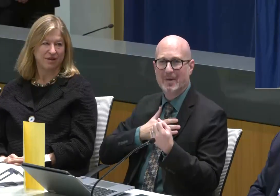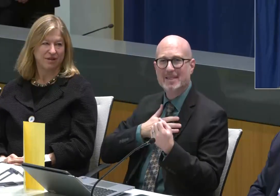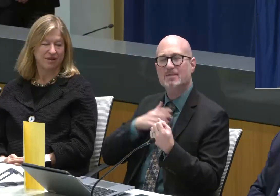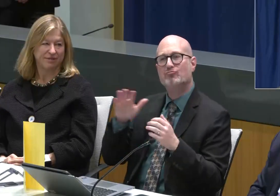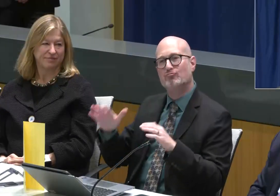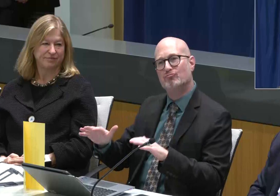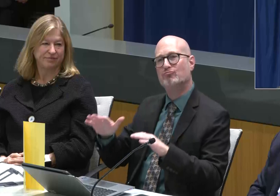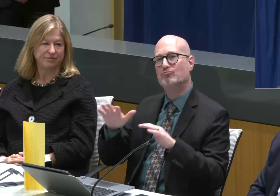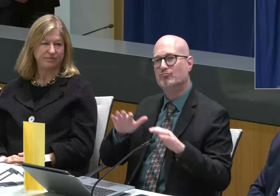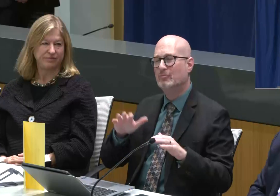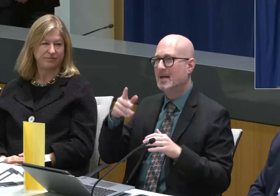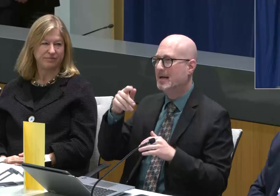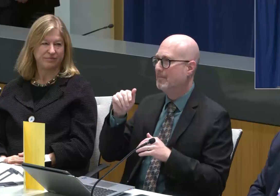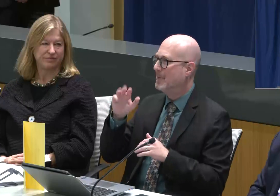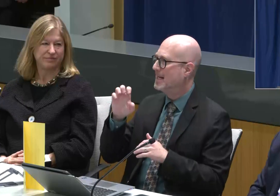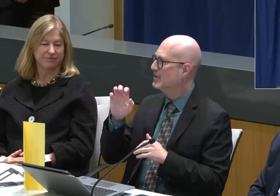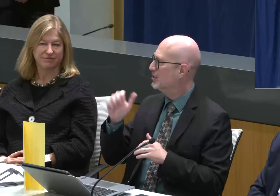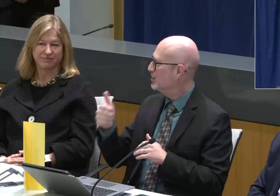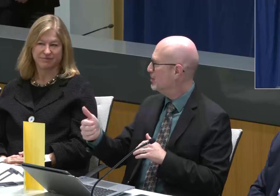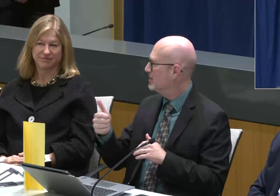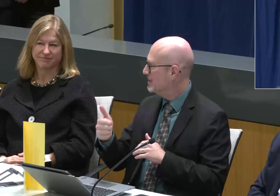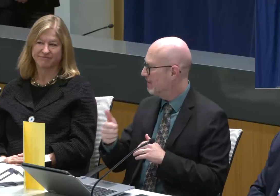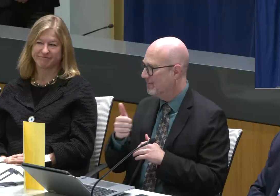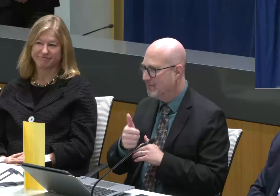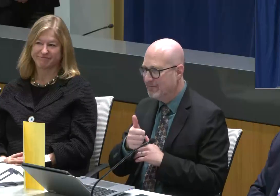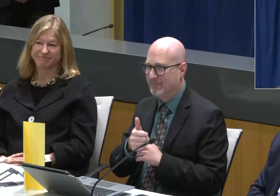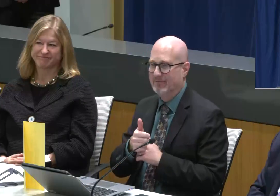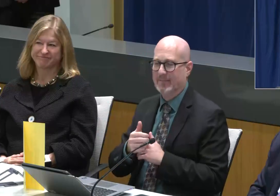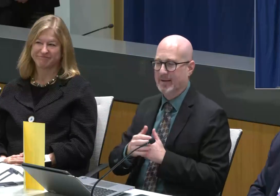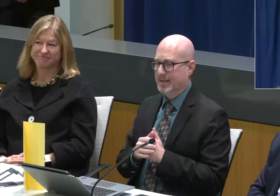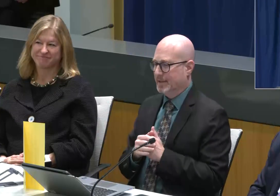And when you're speaking, please pace yourself.